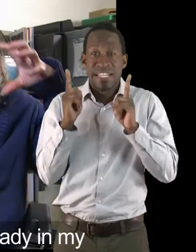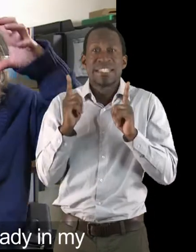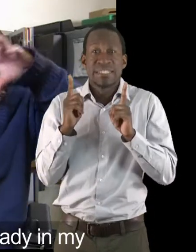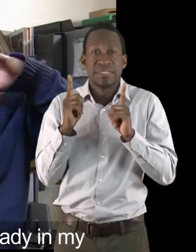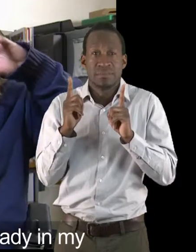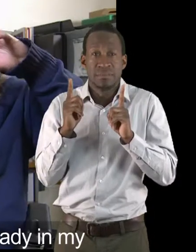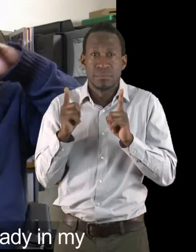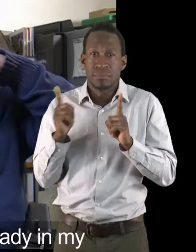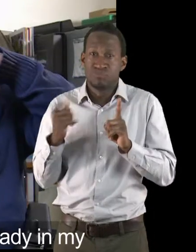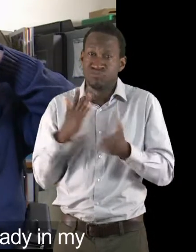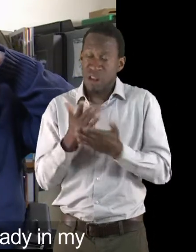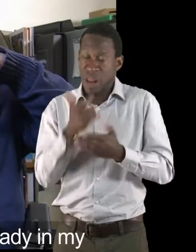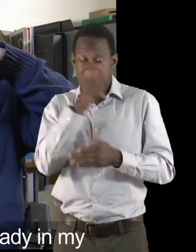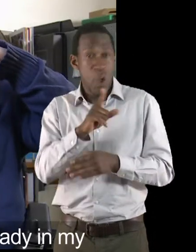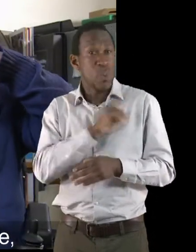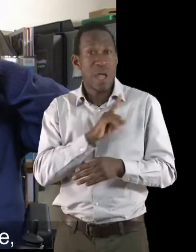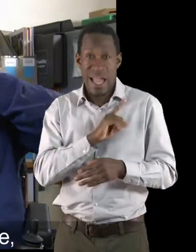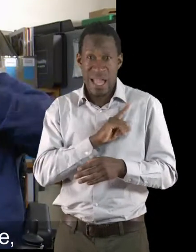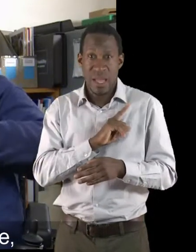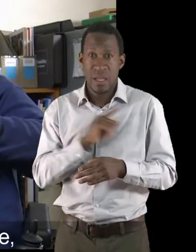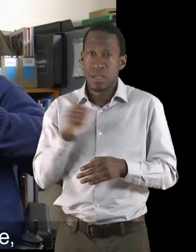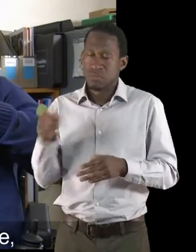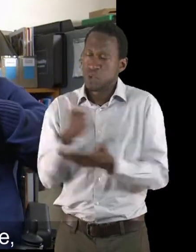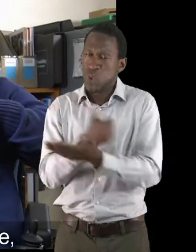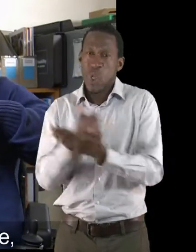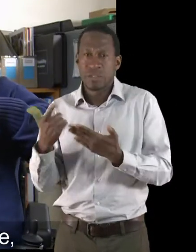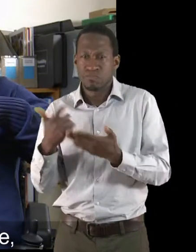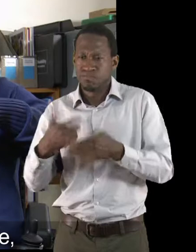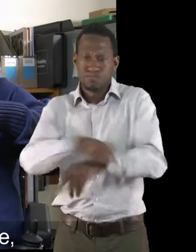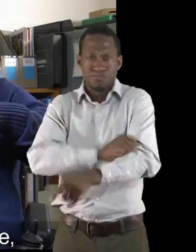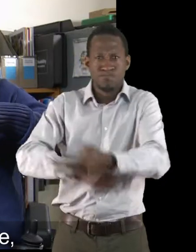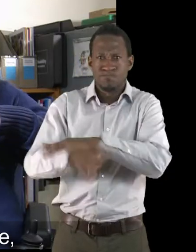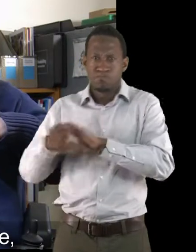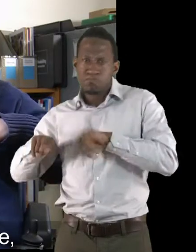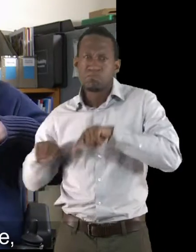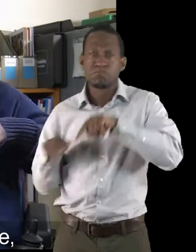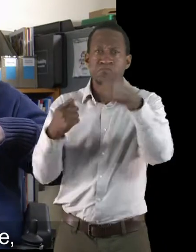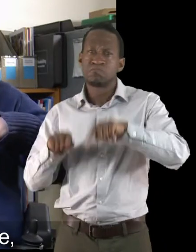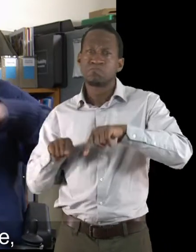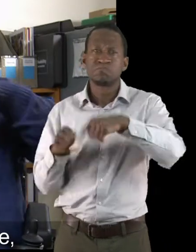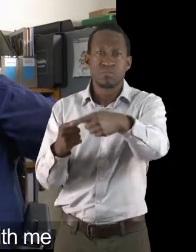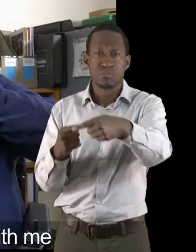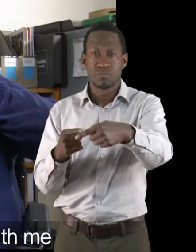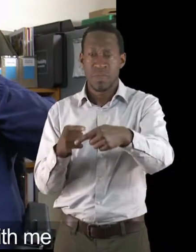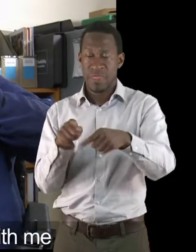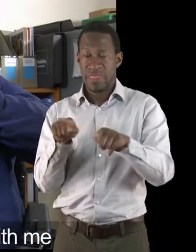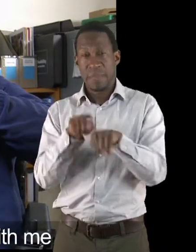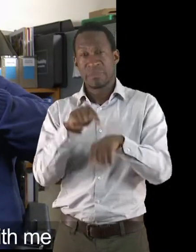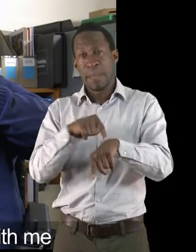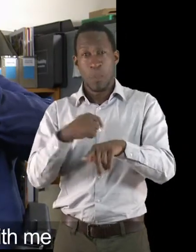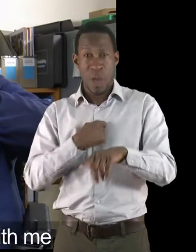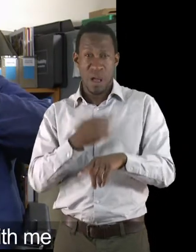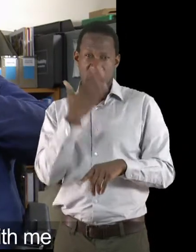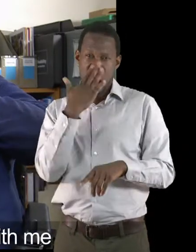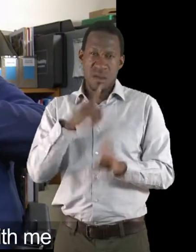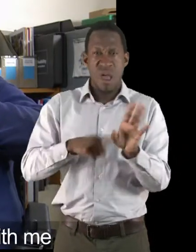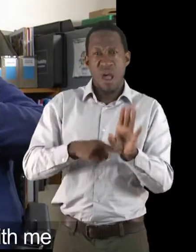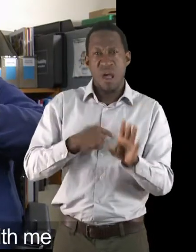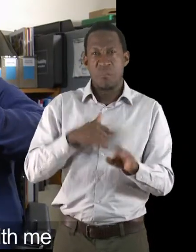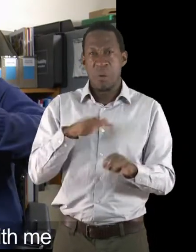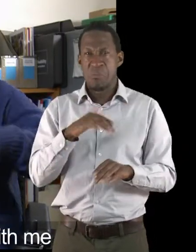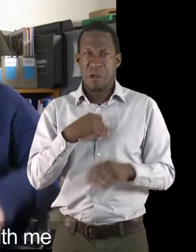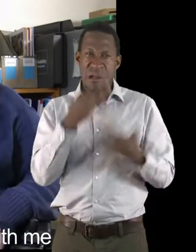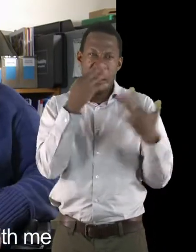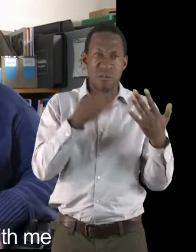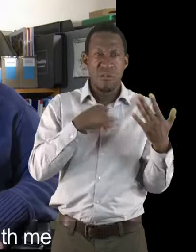local authority who was assigned my case from a very young age, from maybe 8 or 9. So she started working with me in the